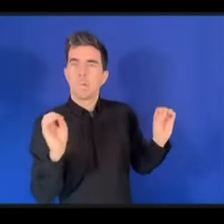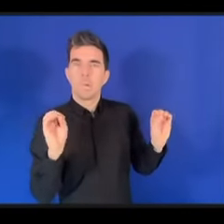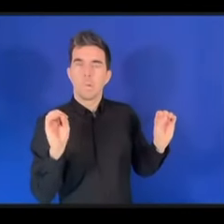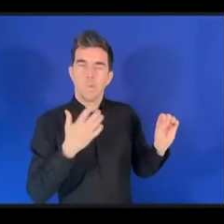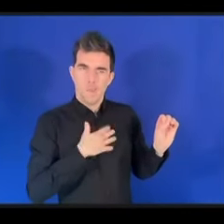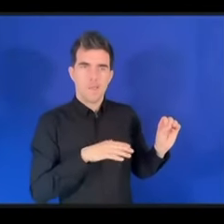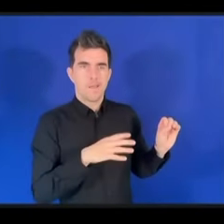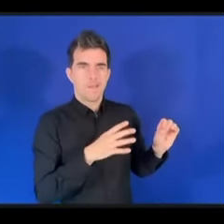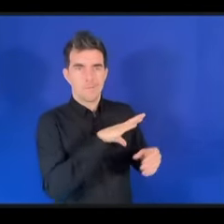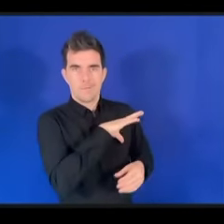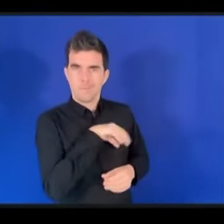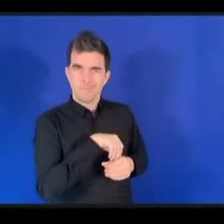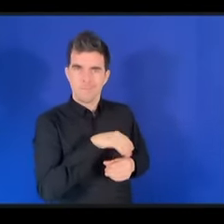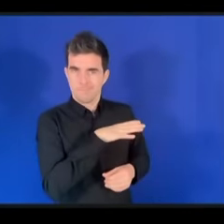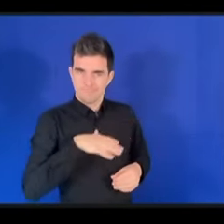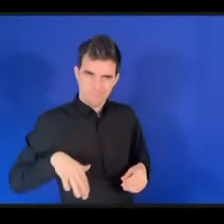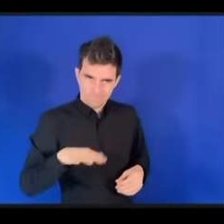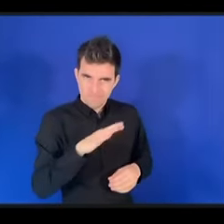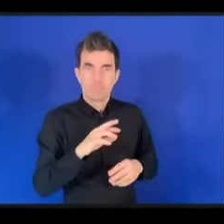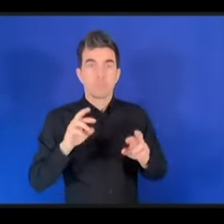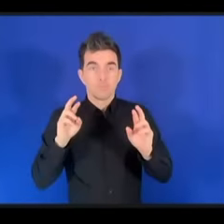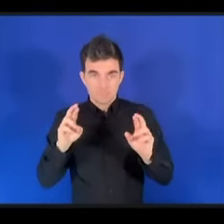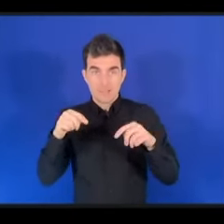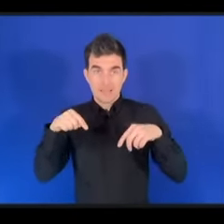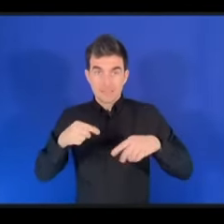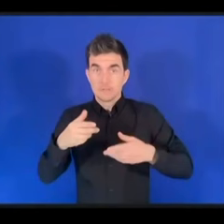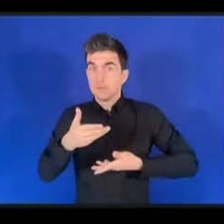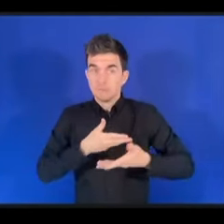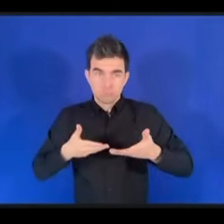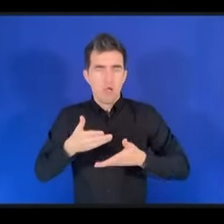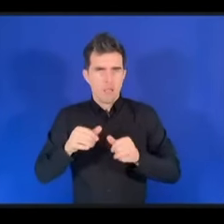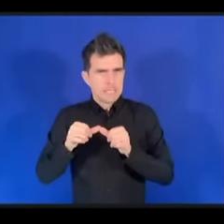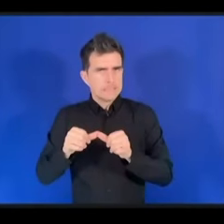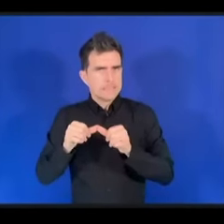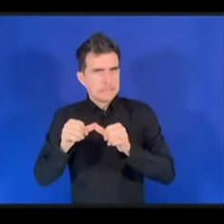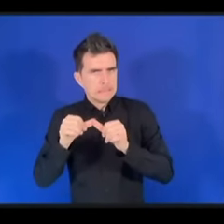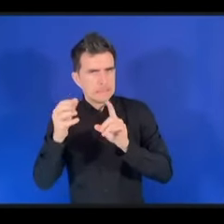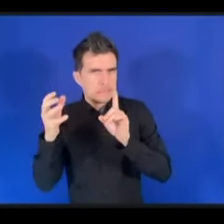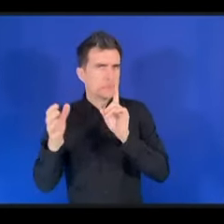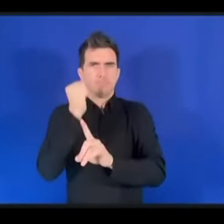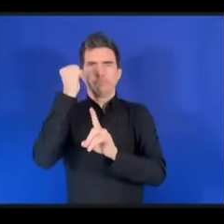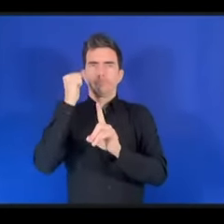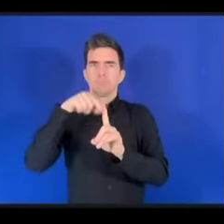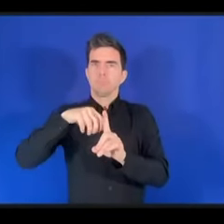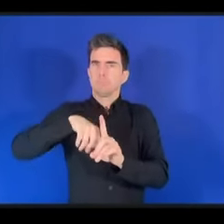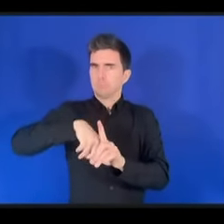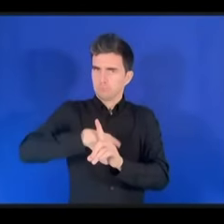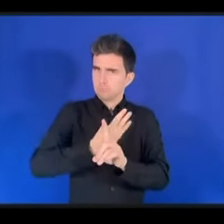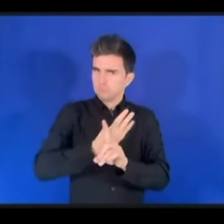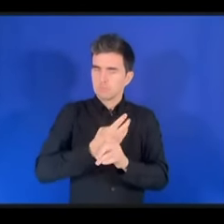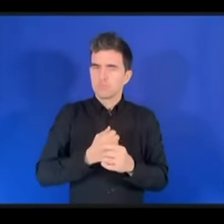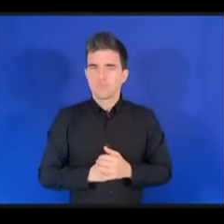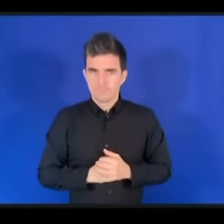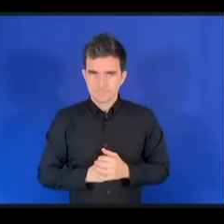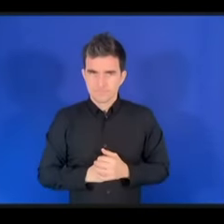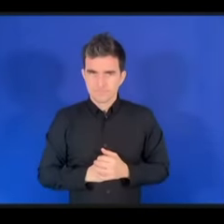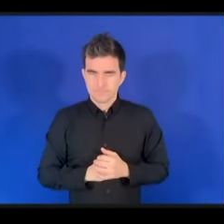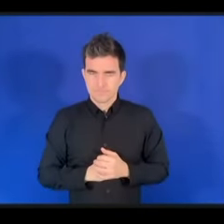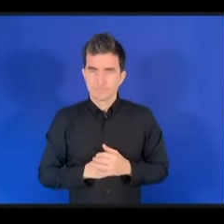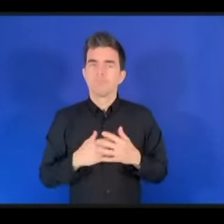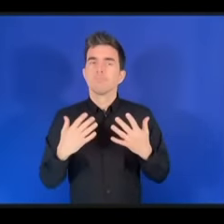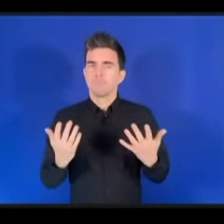Kyoto had been the capital of Japan for over 1,000 years. It is blessed